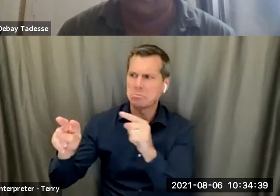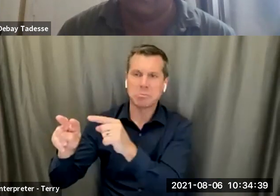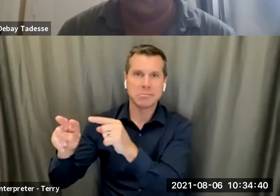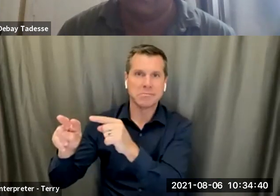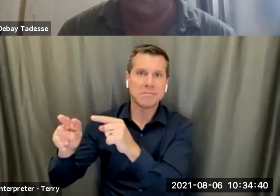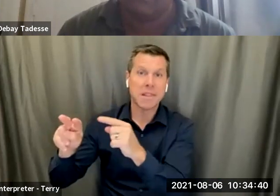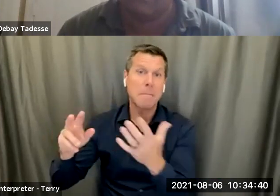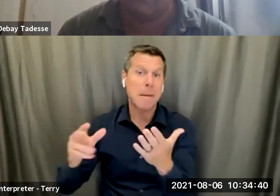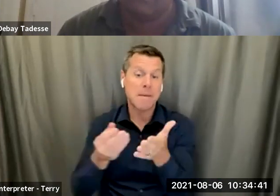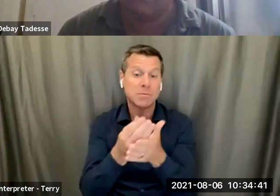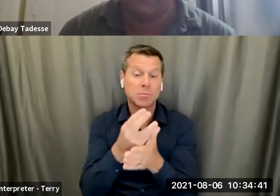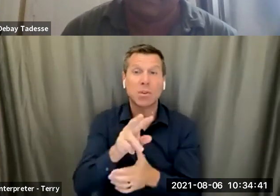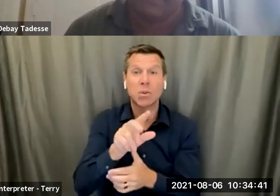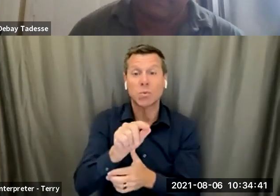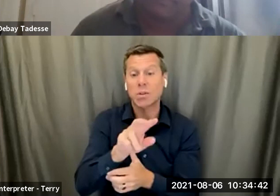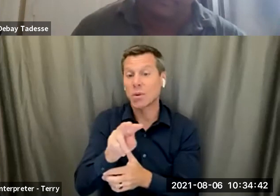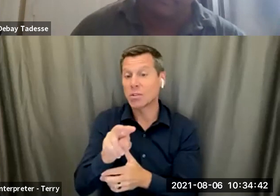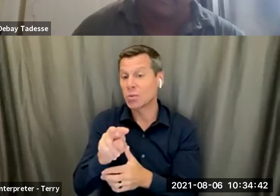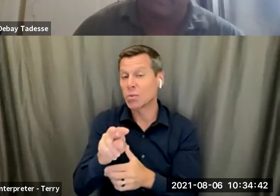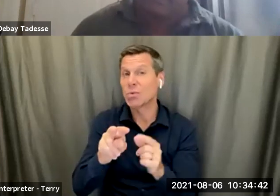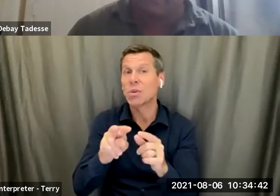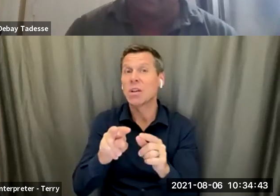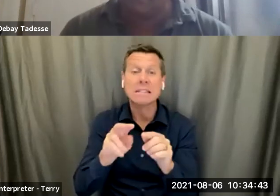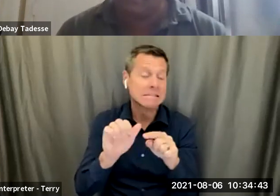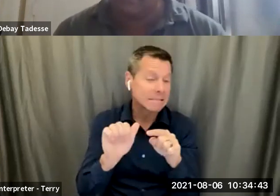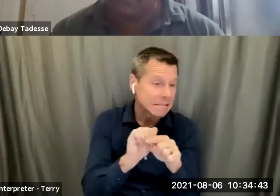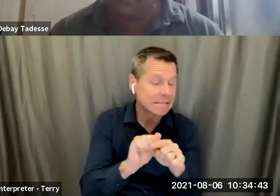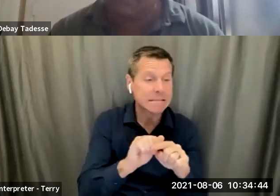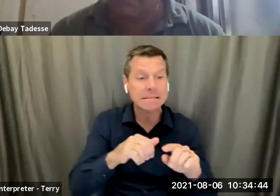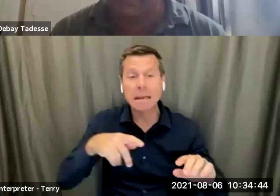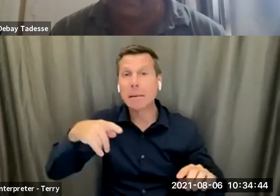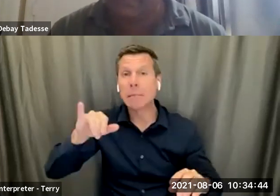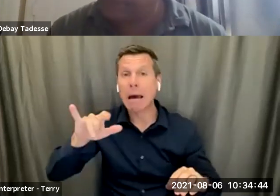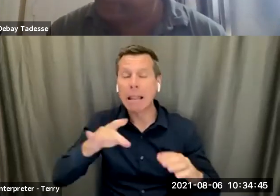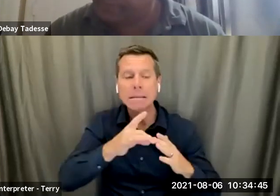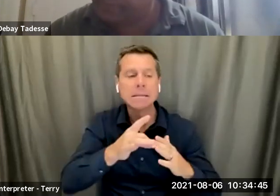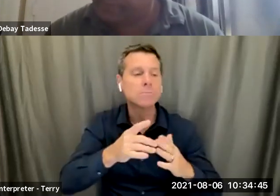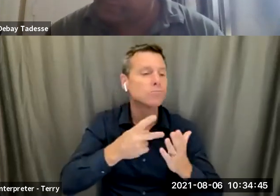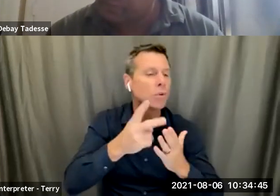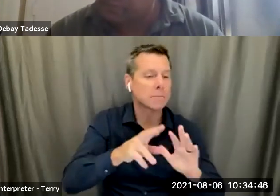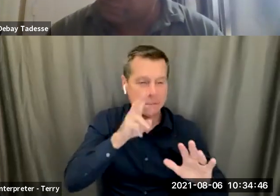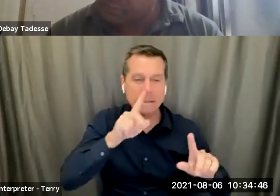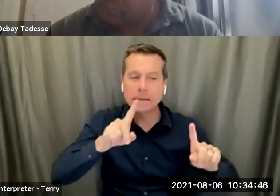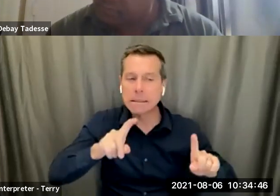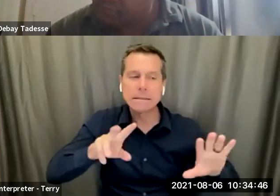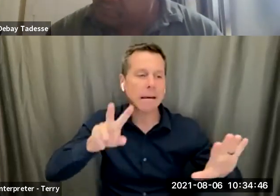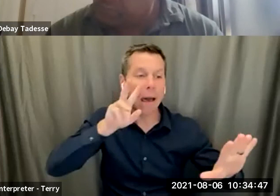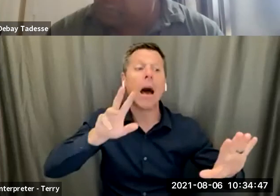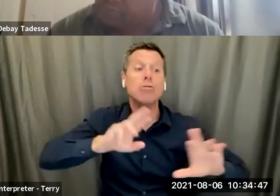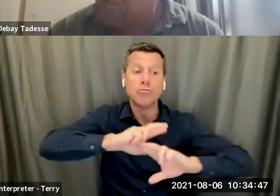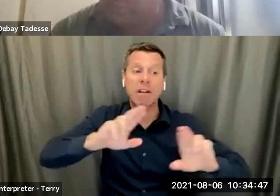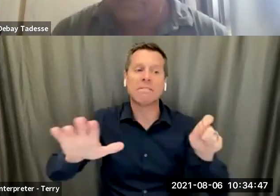22 pilot with a full rollout fall of 22. Just depends upon how fast we get moving on some of these